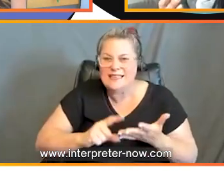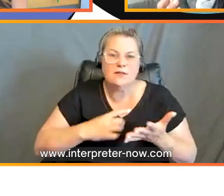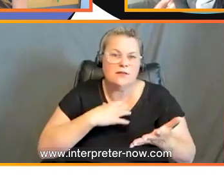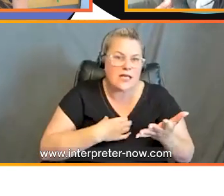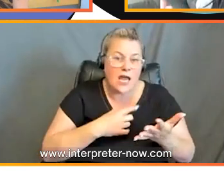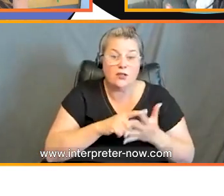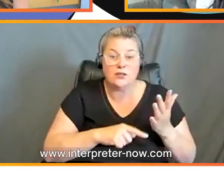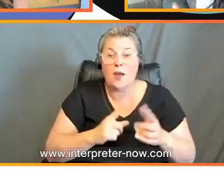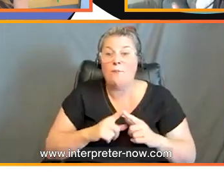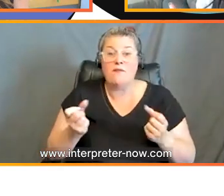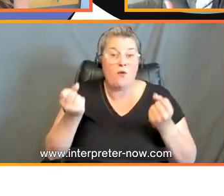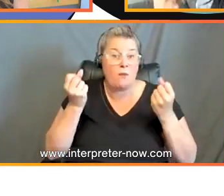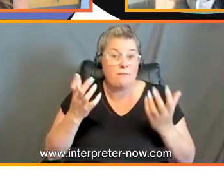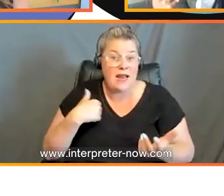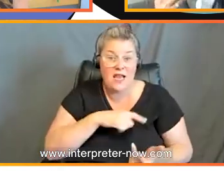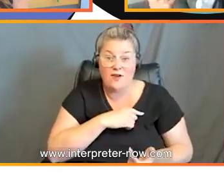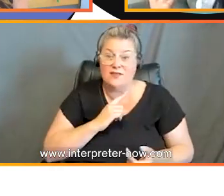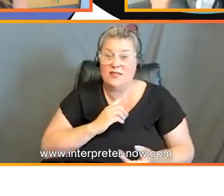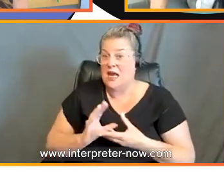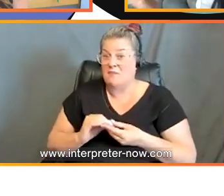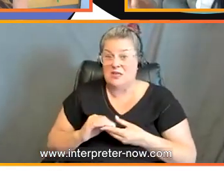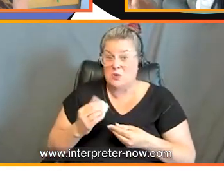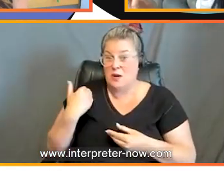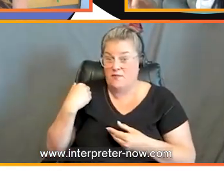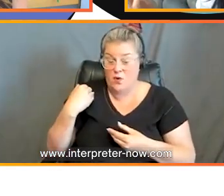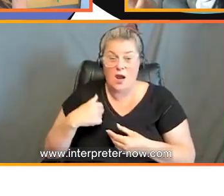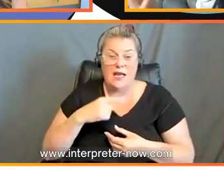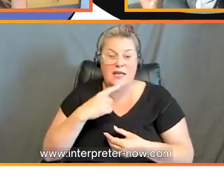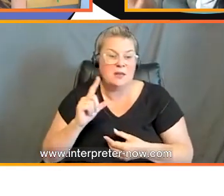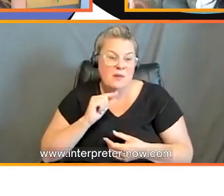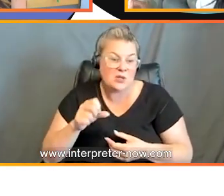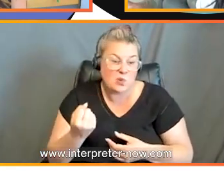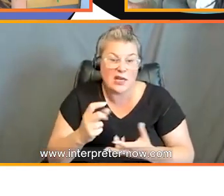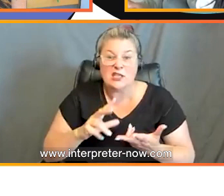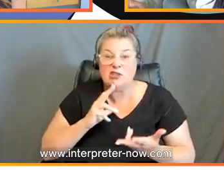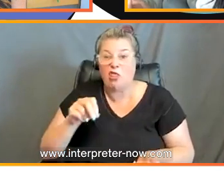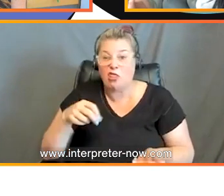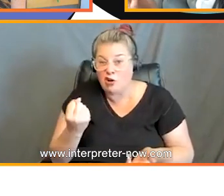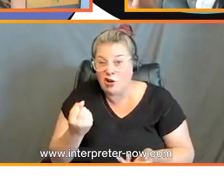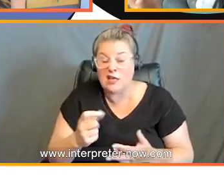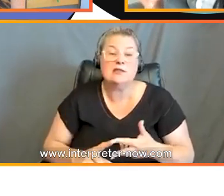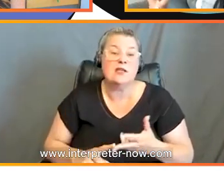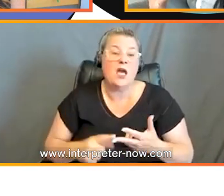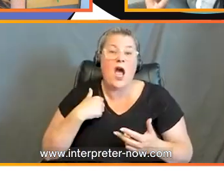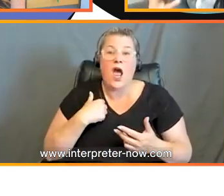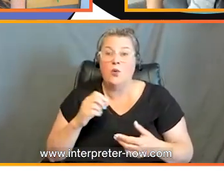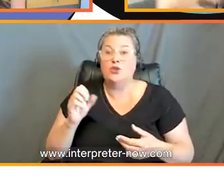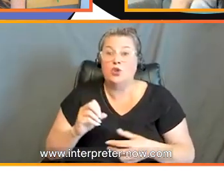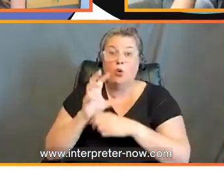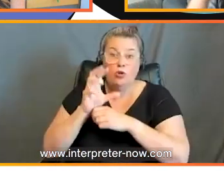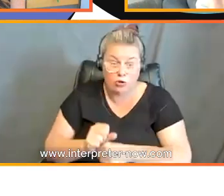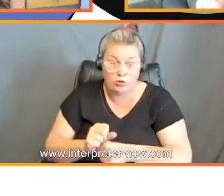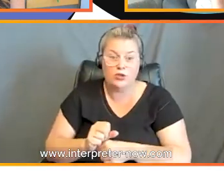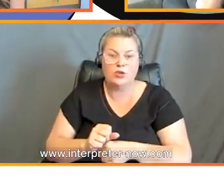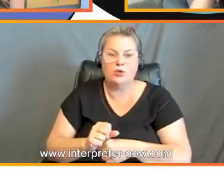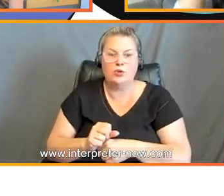of us, and this was my story, as I was mentioning earlier, like in my 20s and 30s, early 30s, like I was so used to conforming